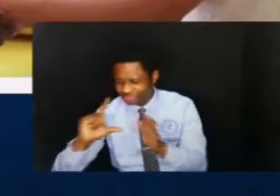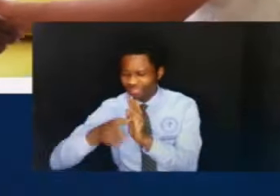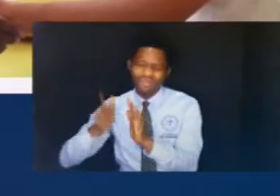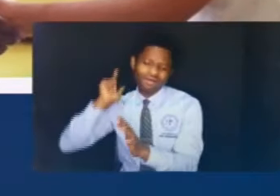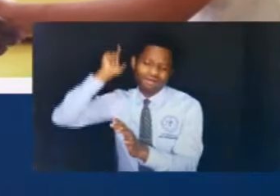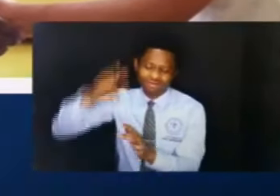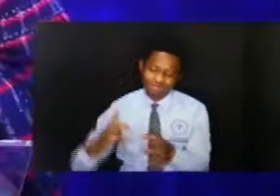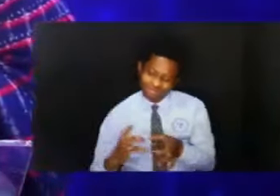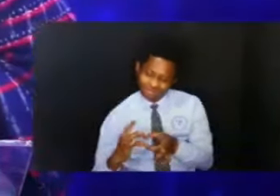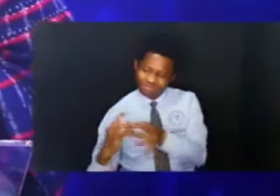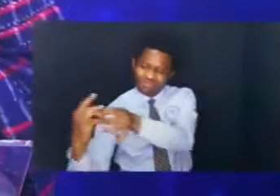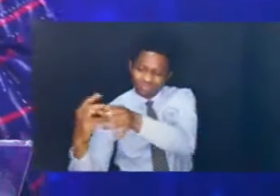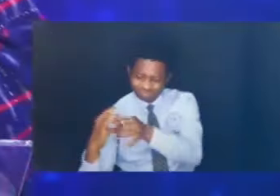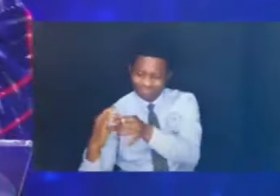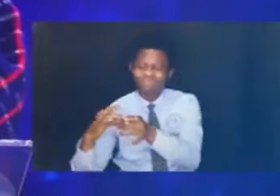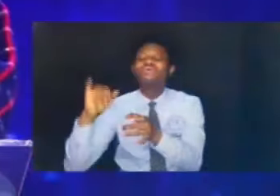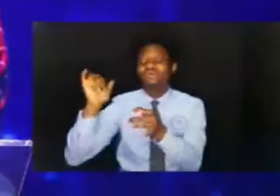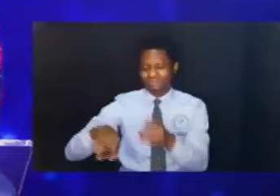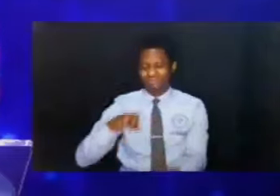Matthew chapter 5,